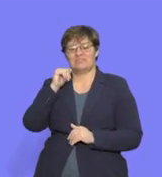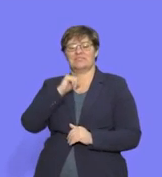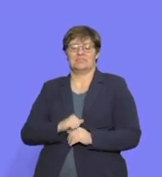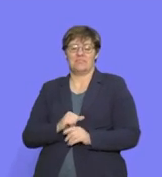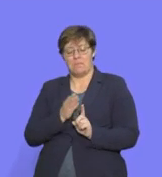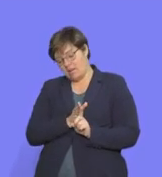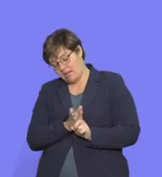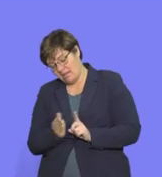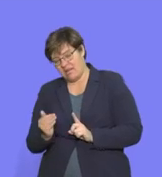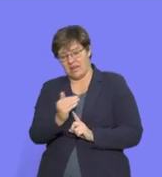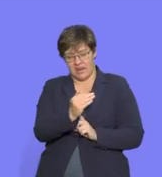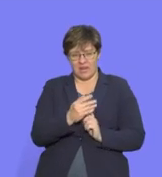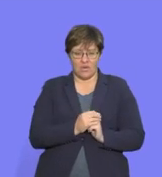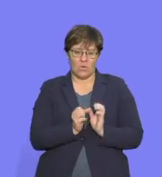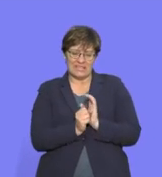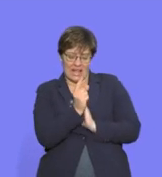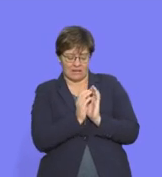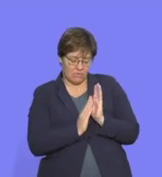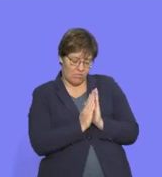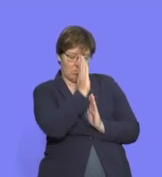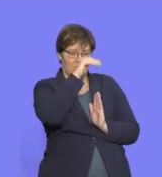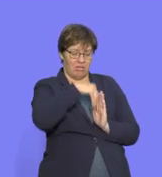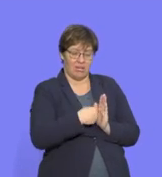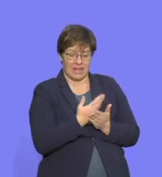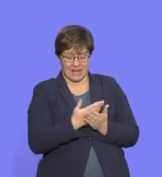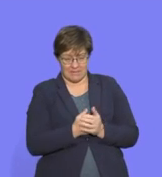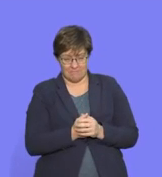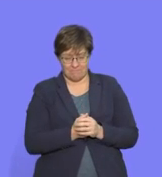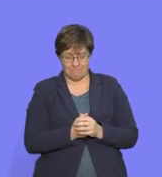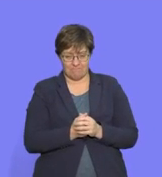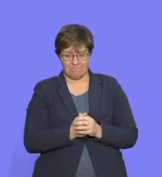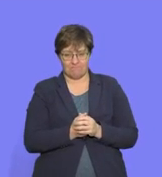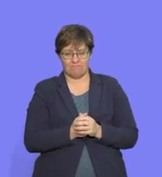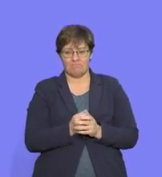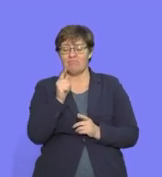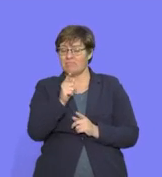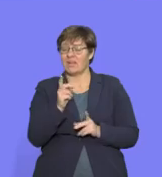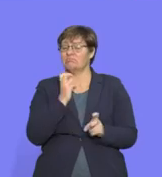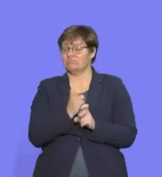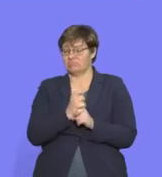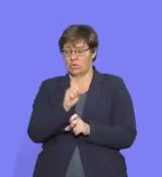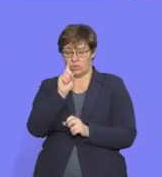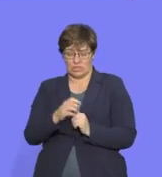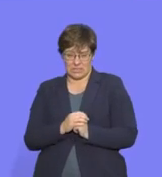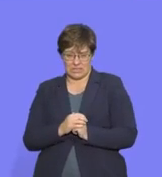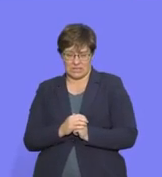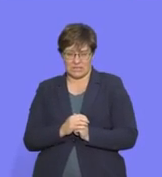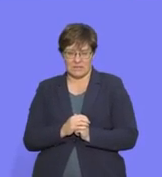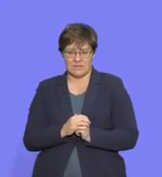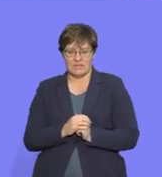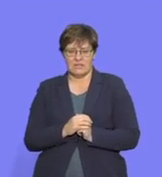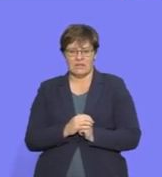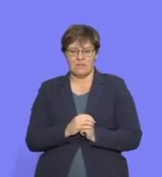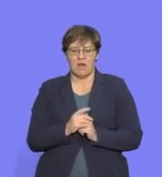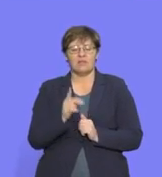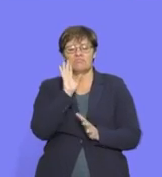bypasses and the stents, etc. Okay, this is quite a tricky question that I've given to you, but it's